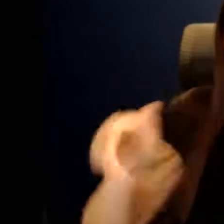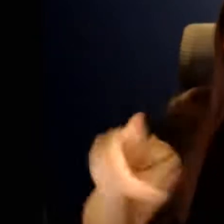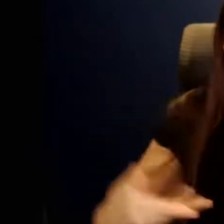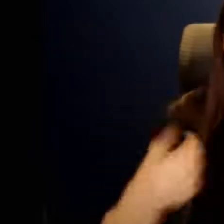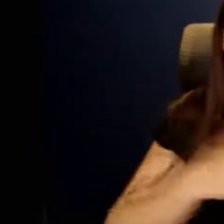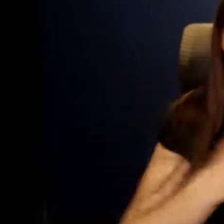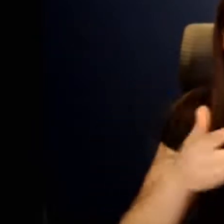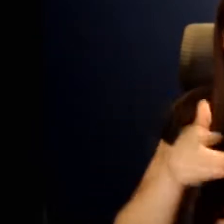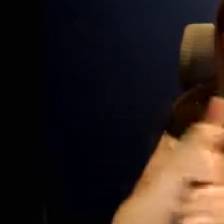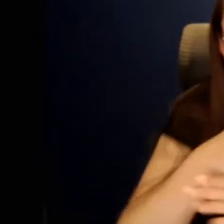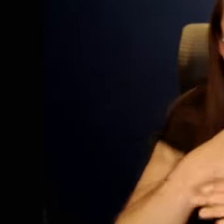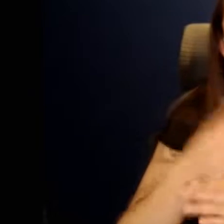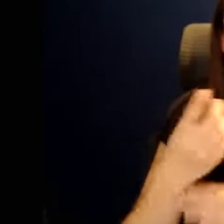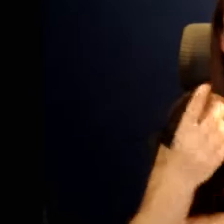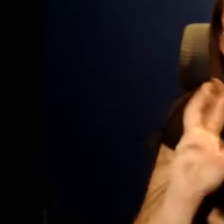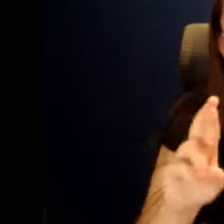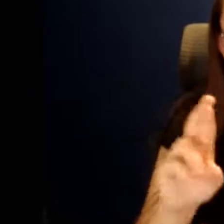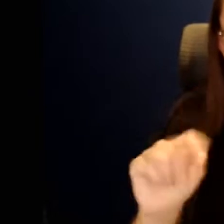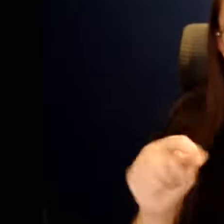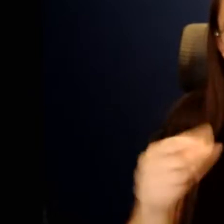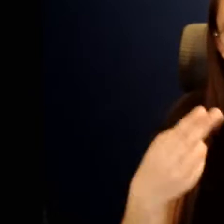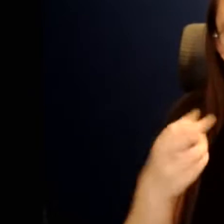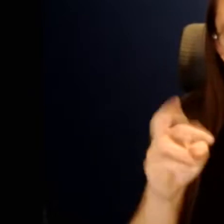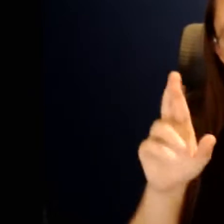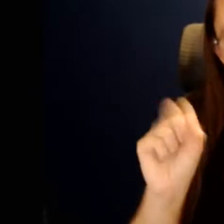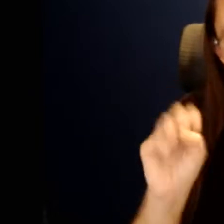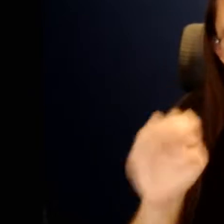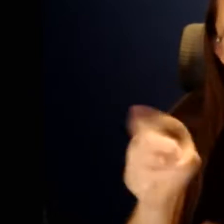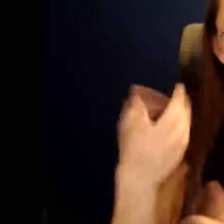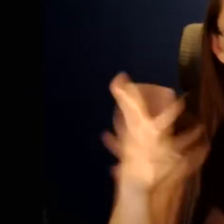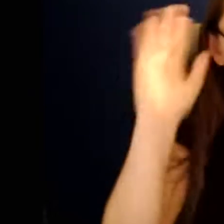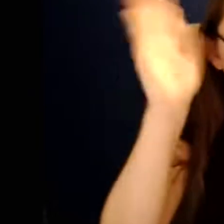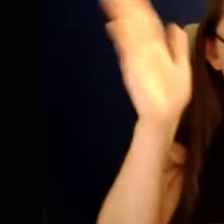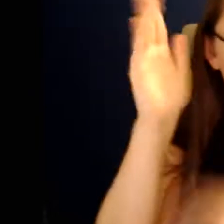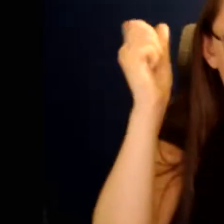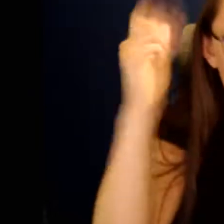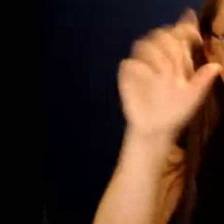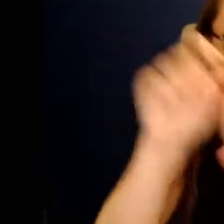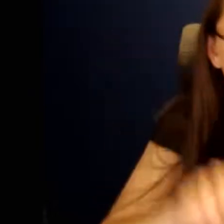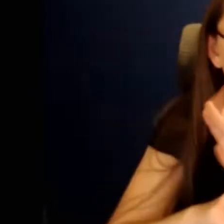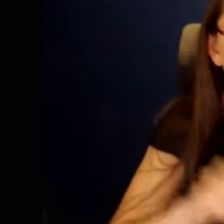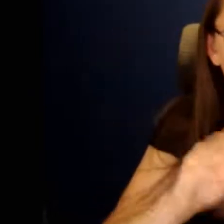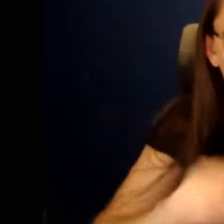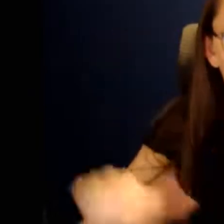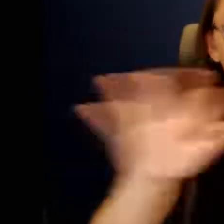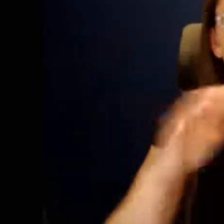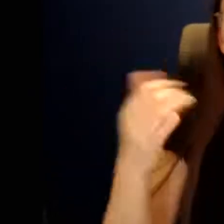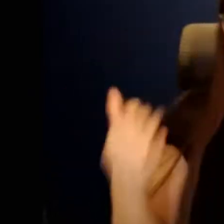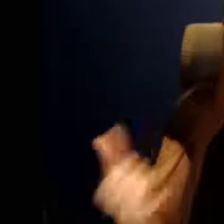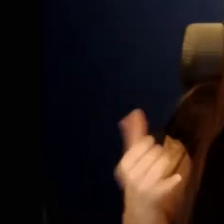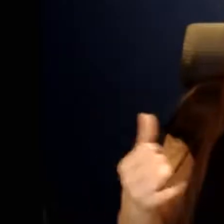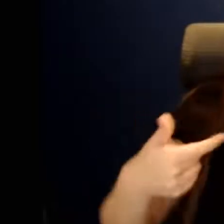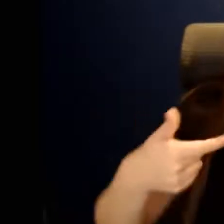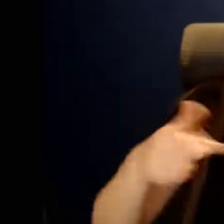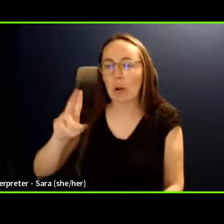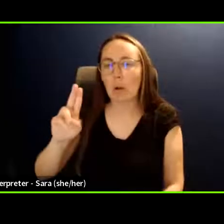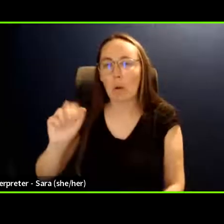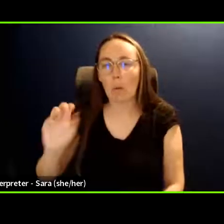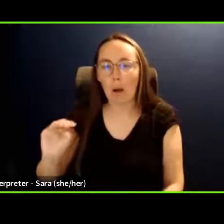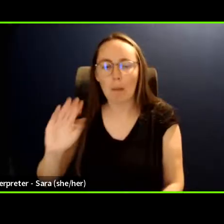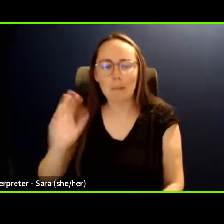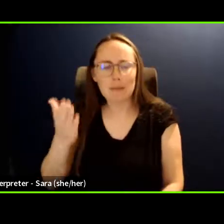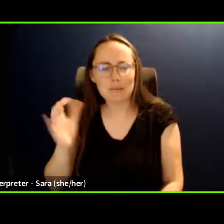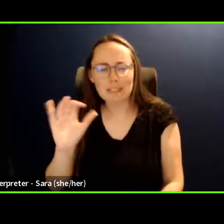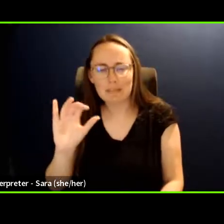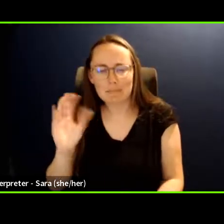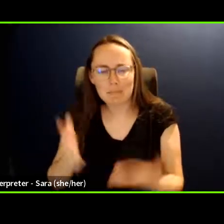is presented in many states and territories, and she happens to be presenting today from Guam. So it seems she might have lost